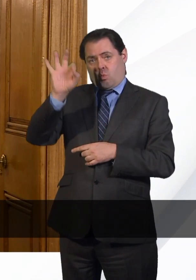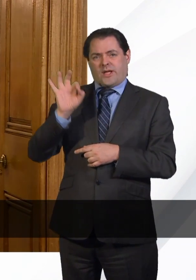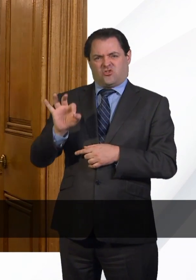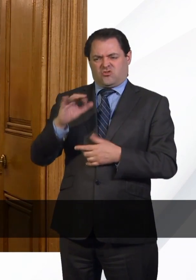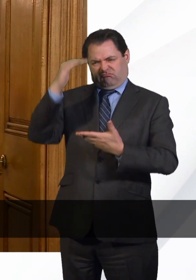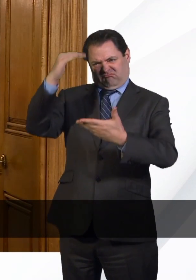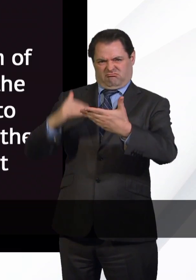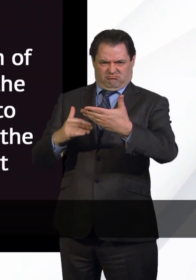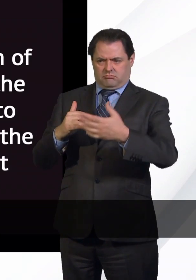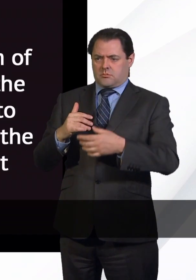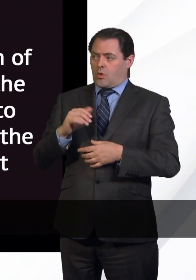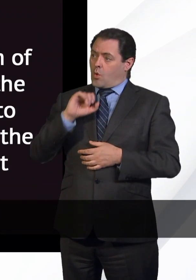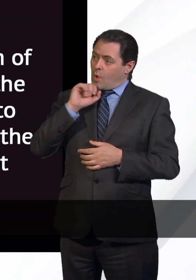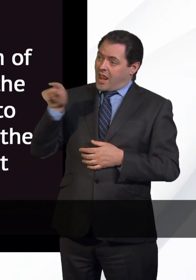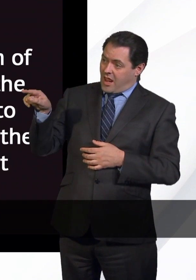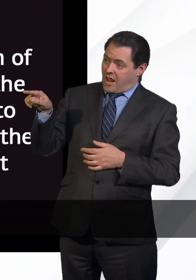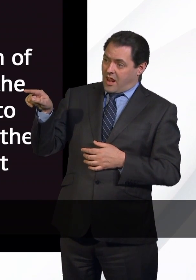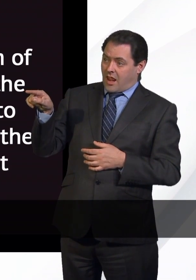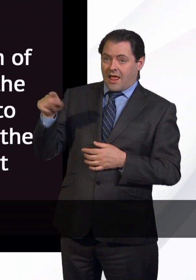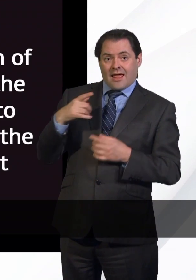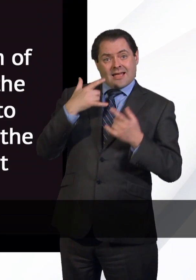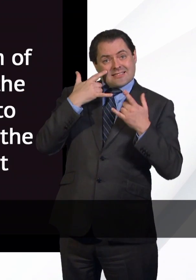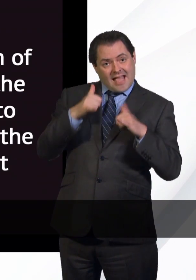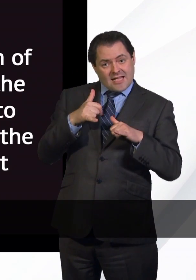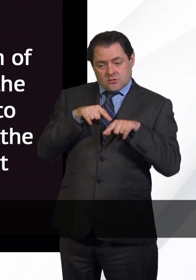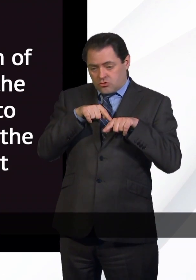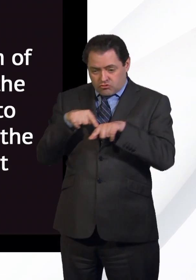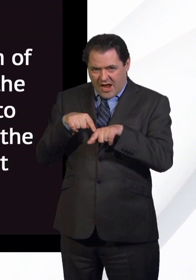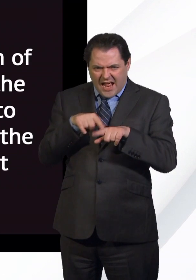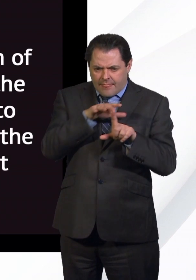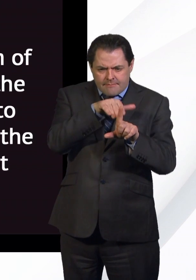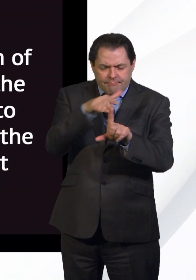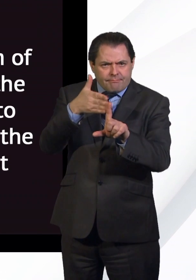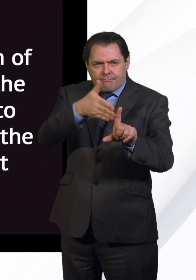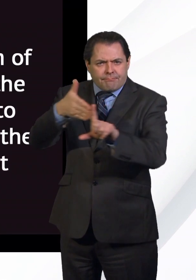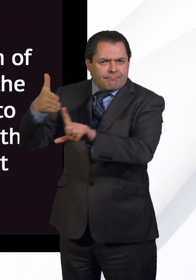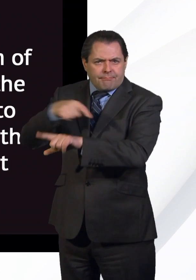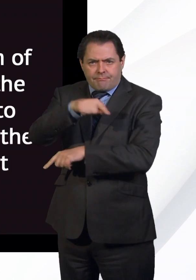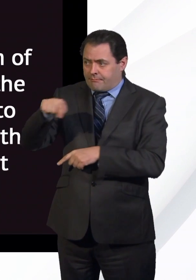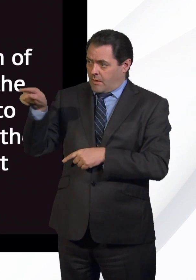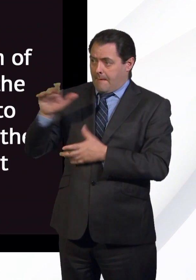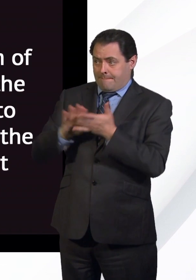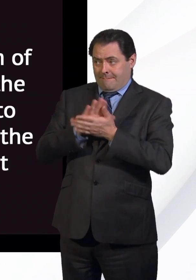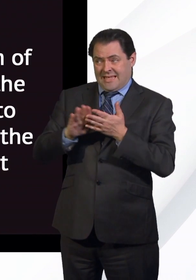primary aim of test, track and trace be to squash the occurrence of COVID-19 infection to very low levels,